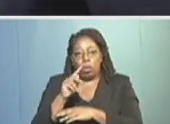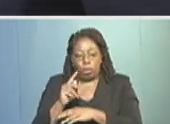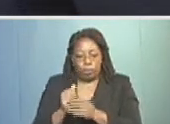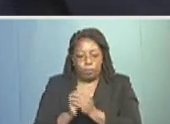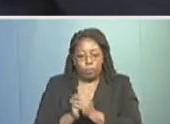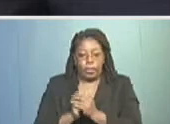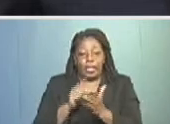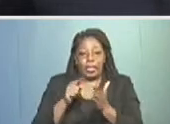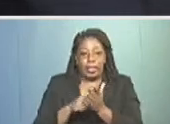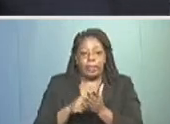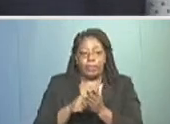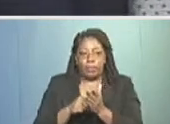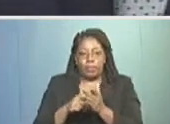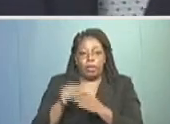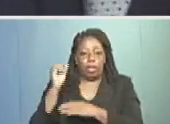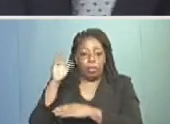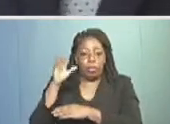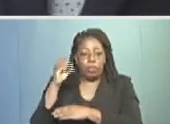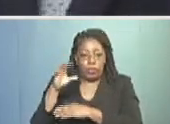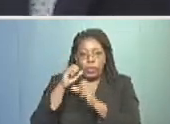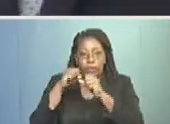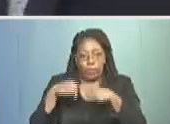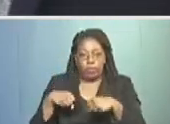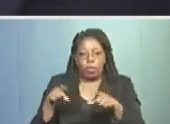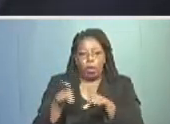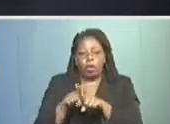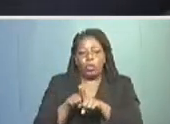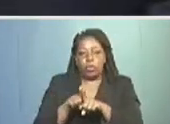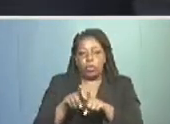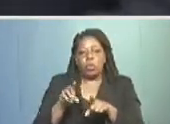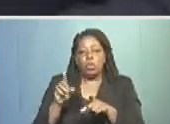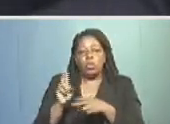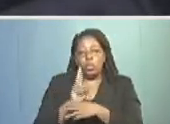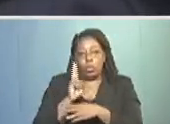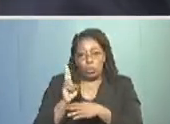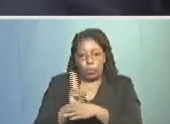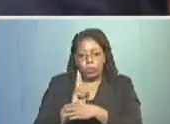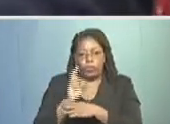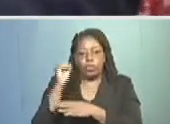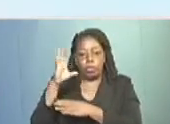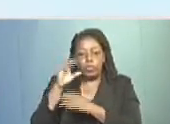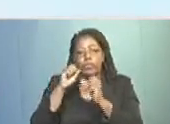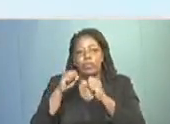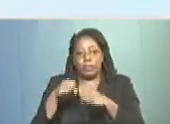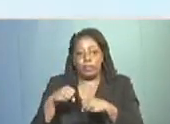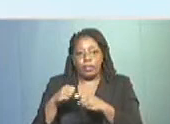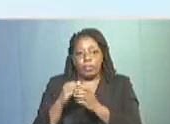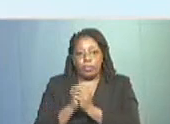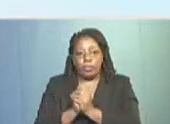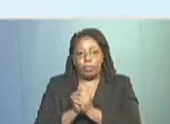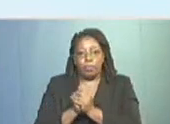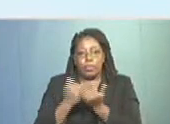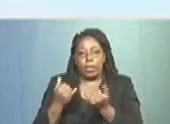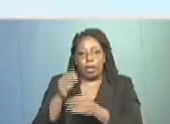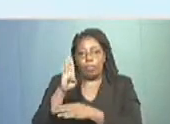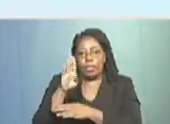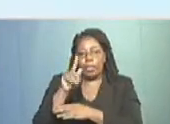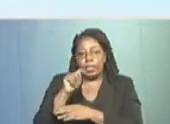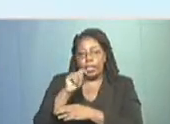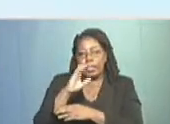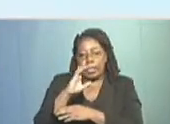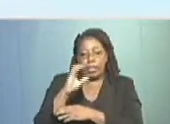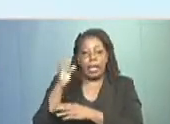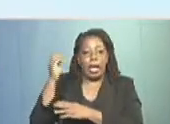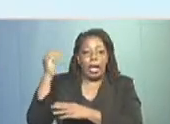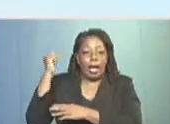messaging system will also be used for national emergencies. Kelsey Johnson, ZNS Network News. BTC CEO